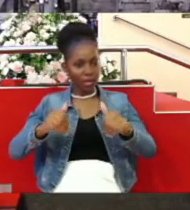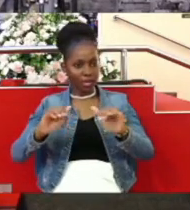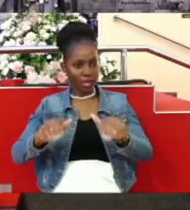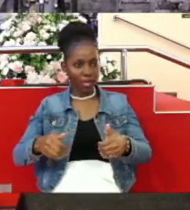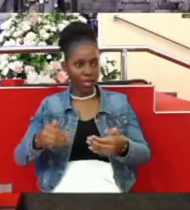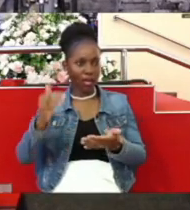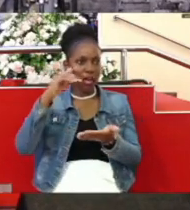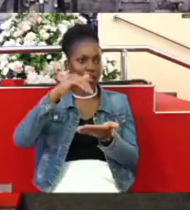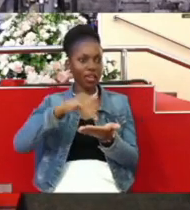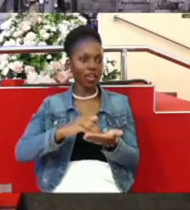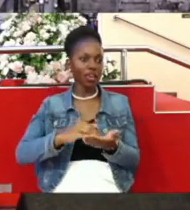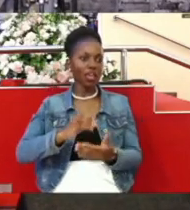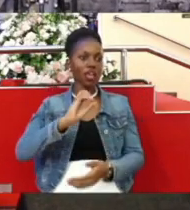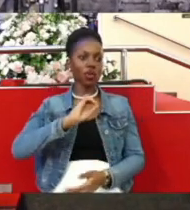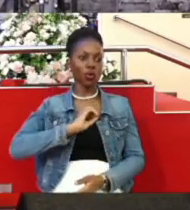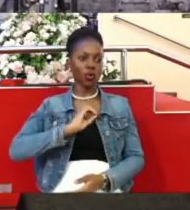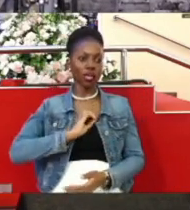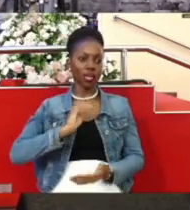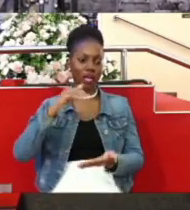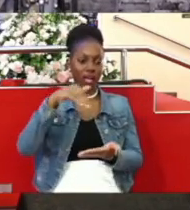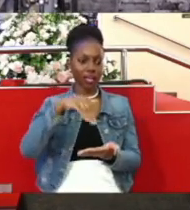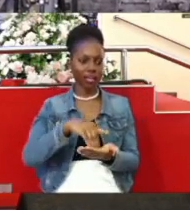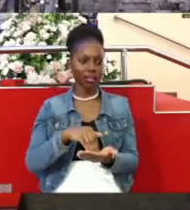know whether